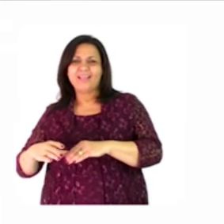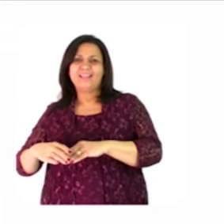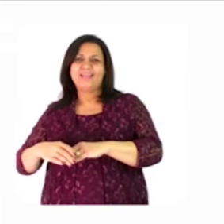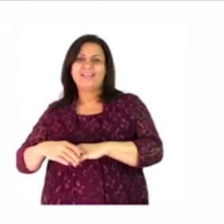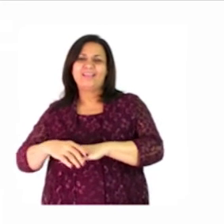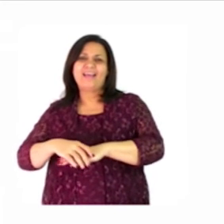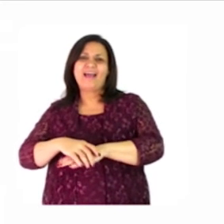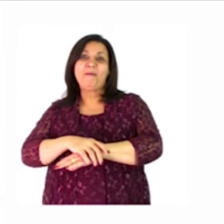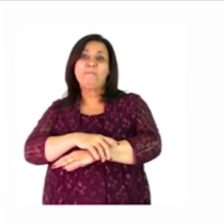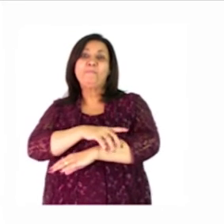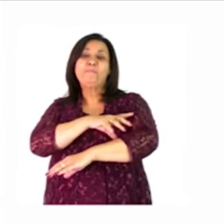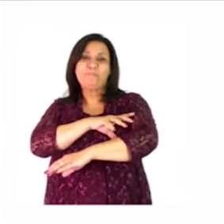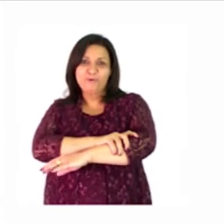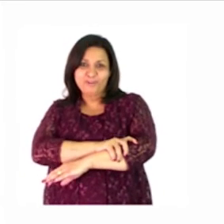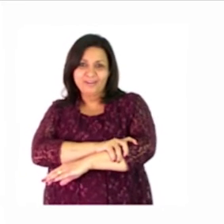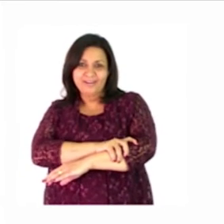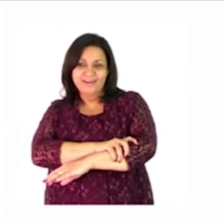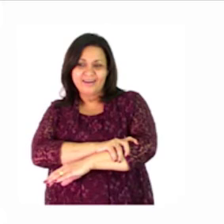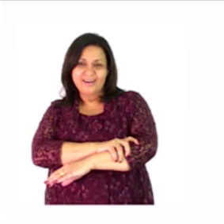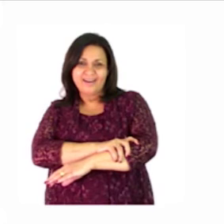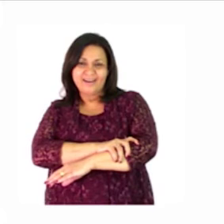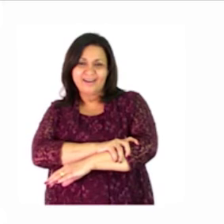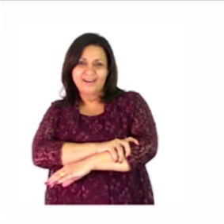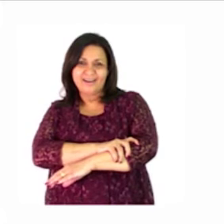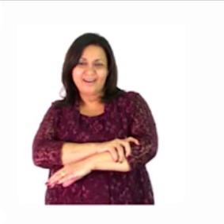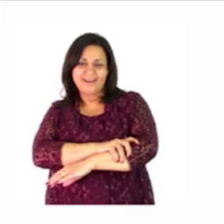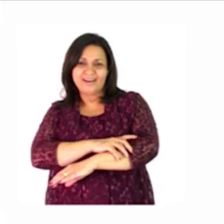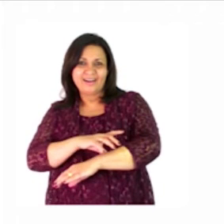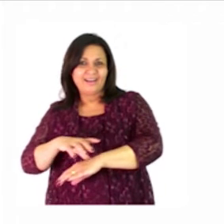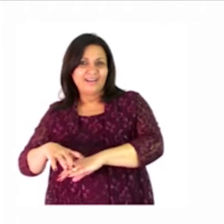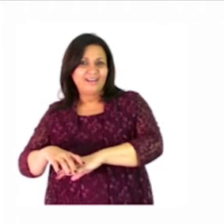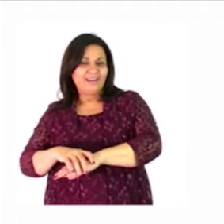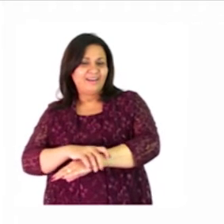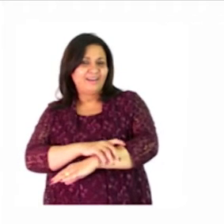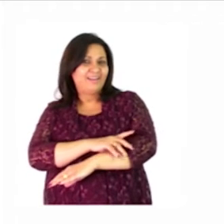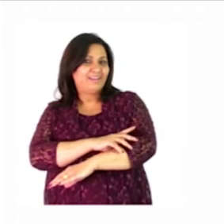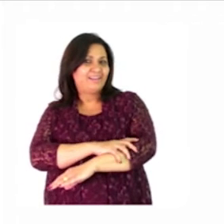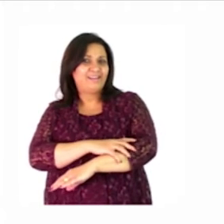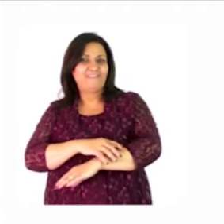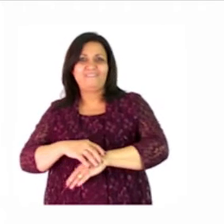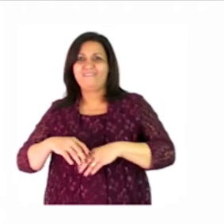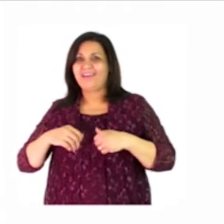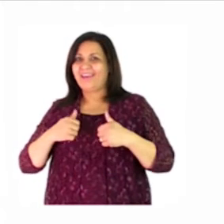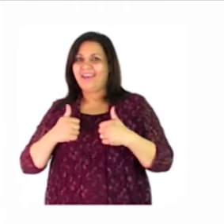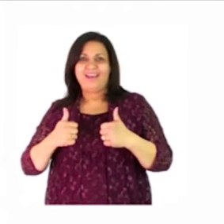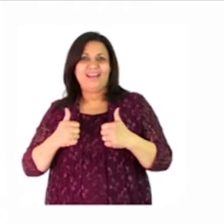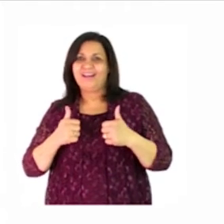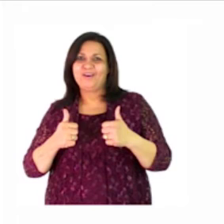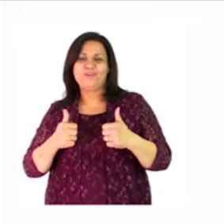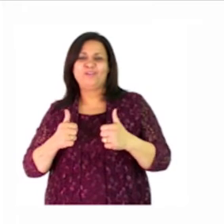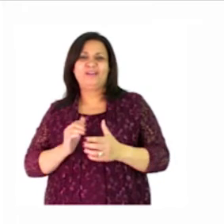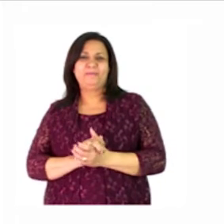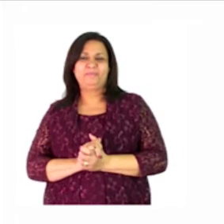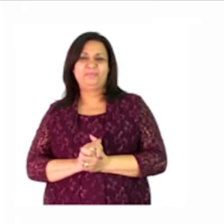Well done. According to what I have seen my friend doing here, you have